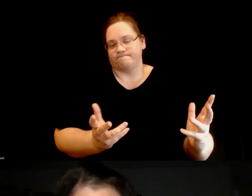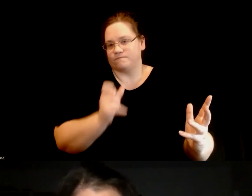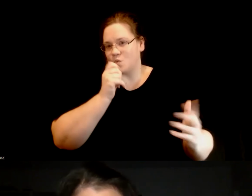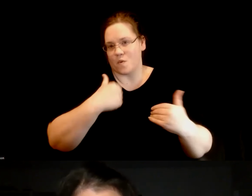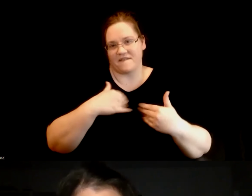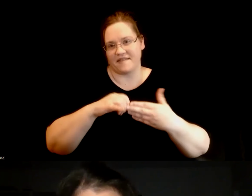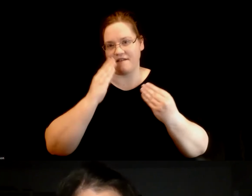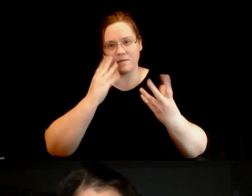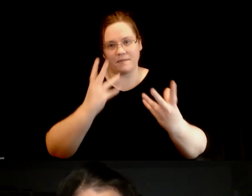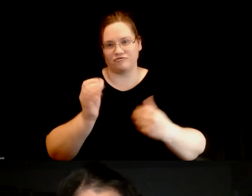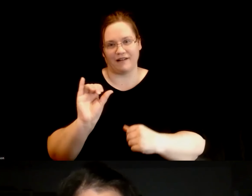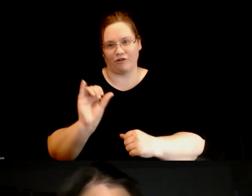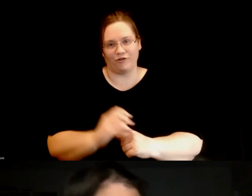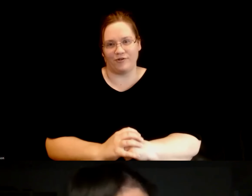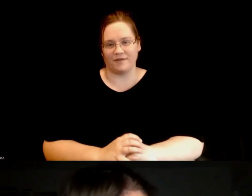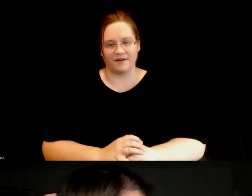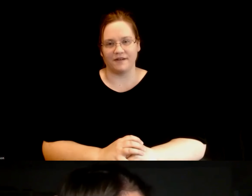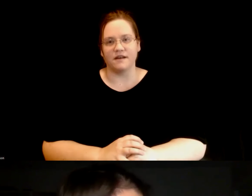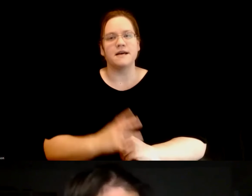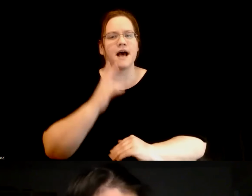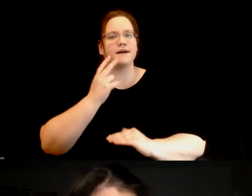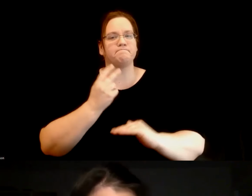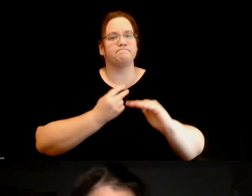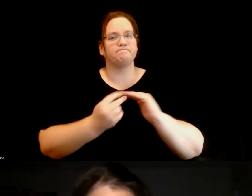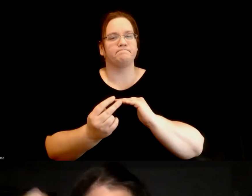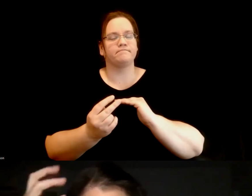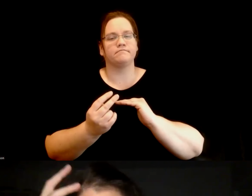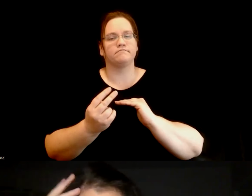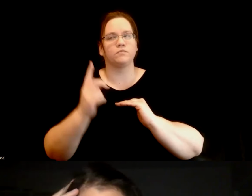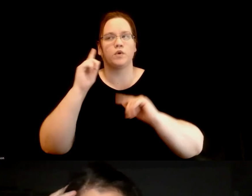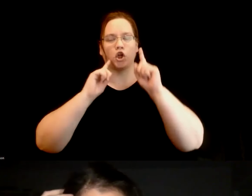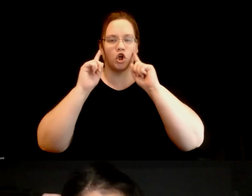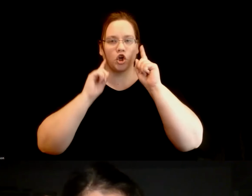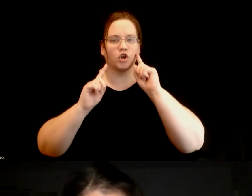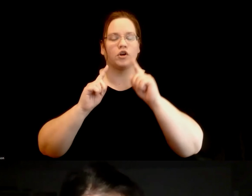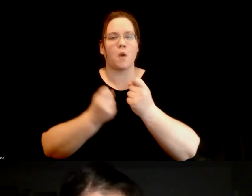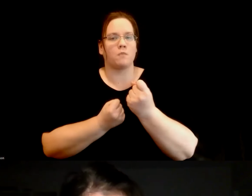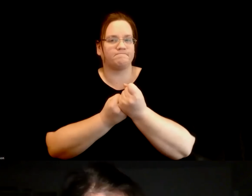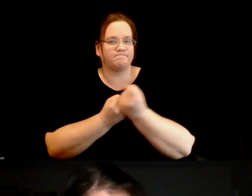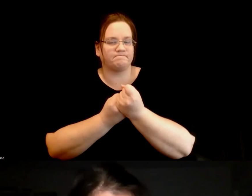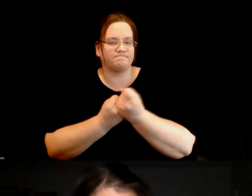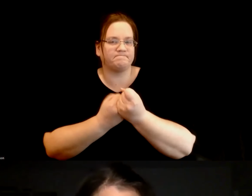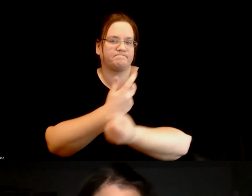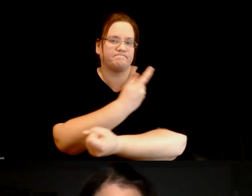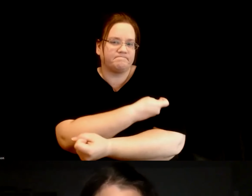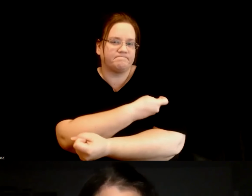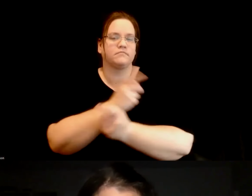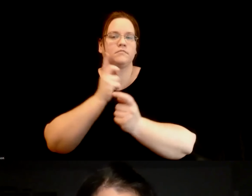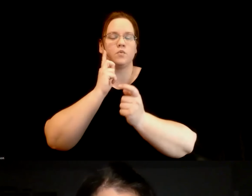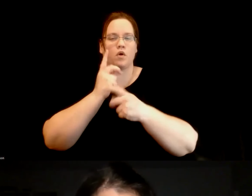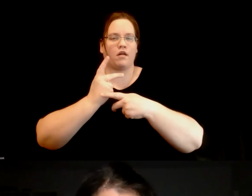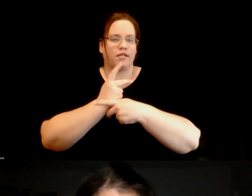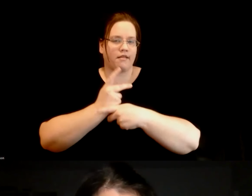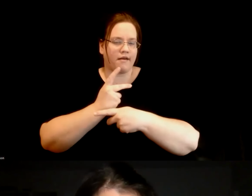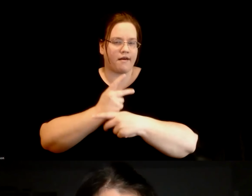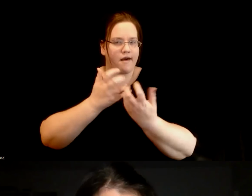information either. But I anticipate that we're just going to continue to hear about boosters, and that this will be refined.